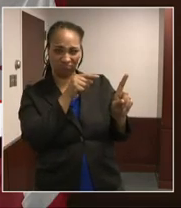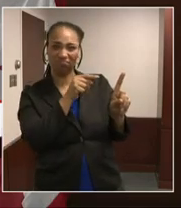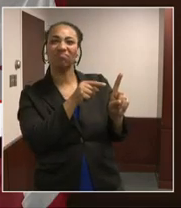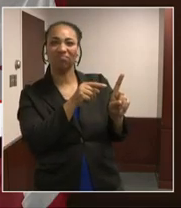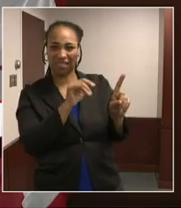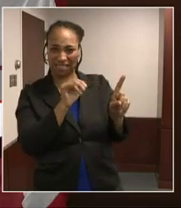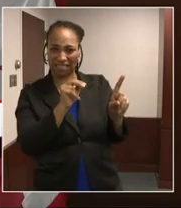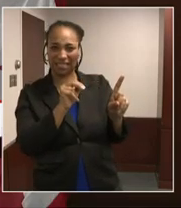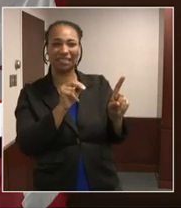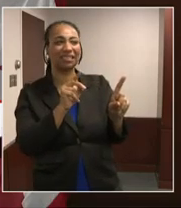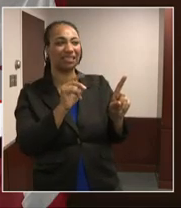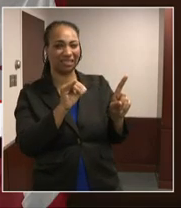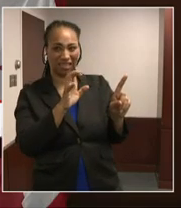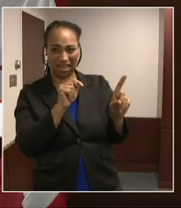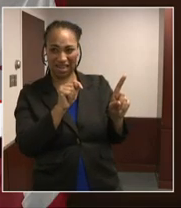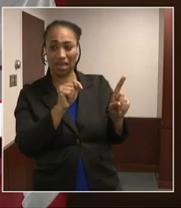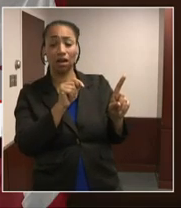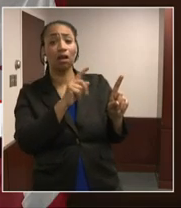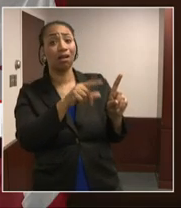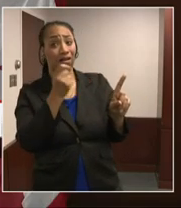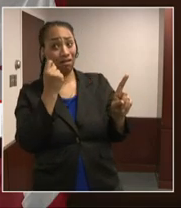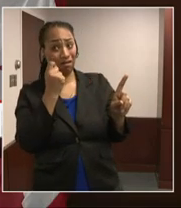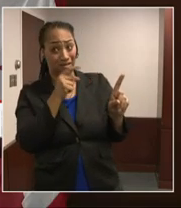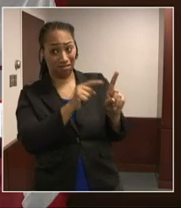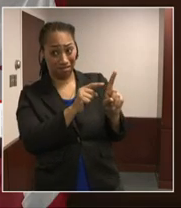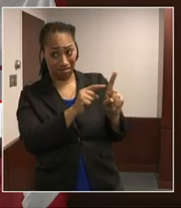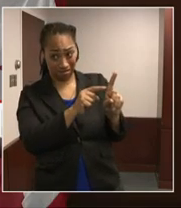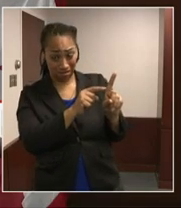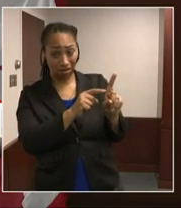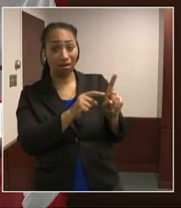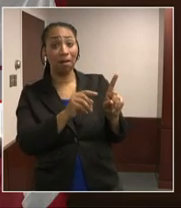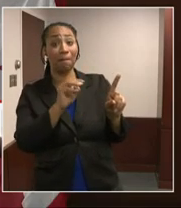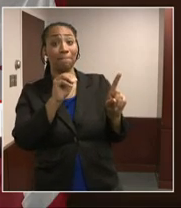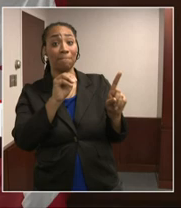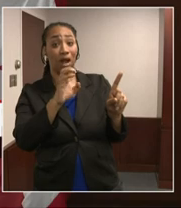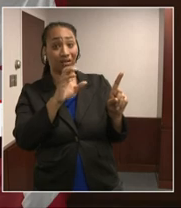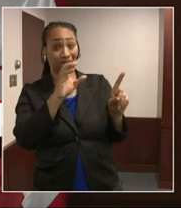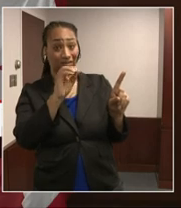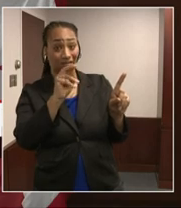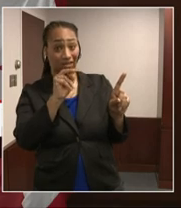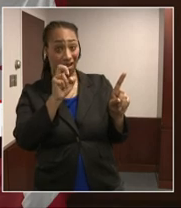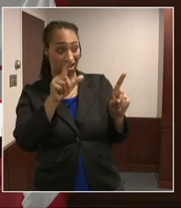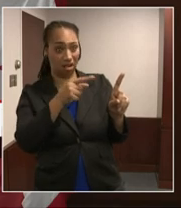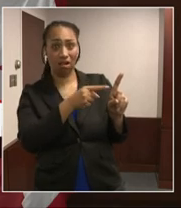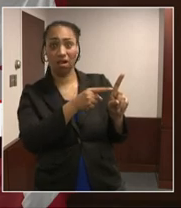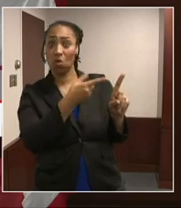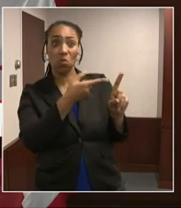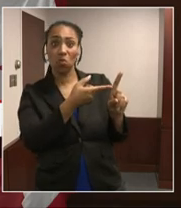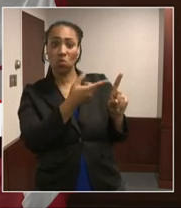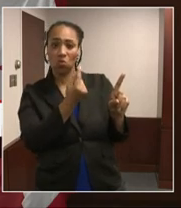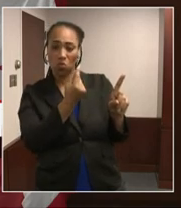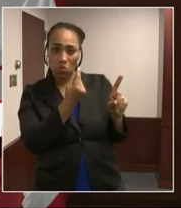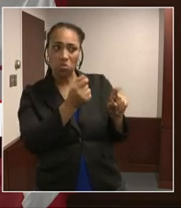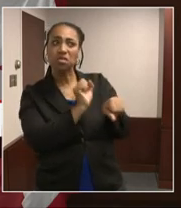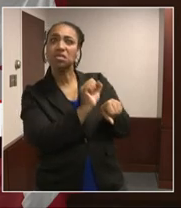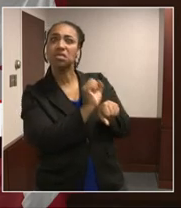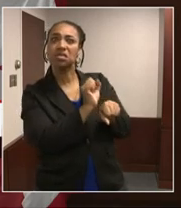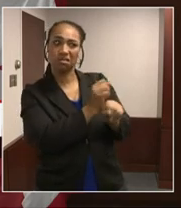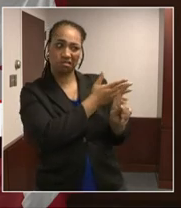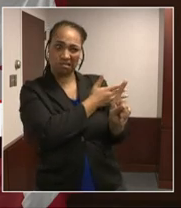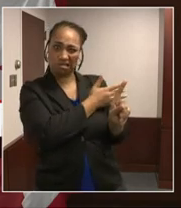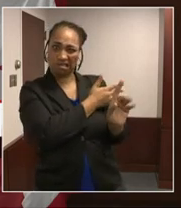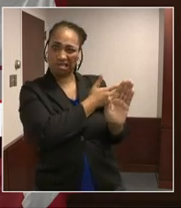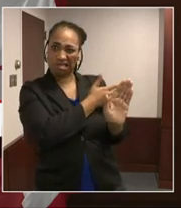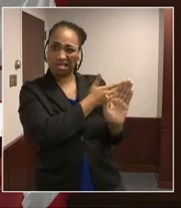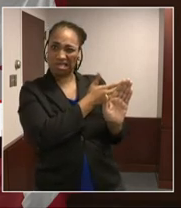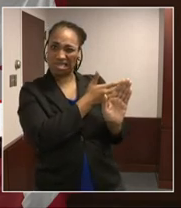McDaniel continued to work not just at ONES, but then in your administration up until just a couple of months ago. So it would seem that your investigation,